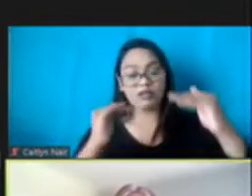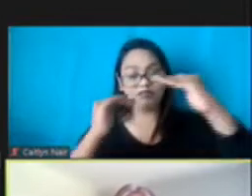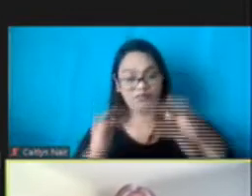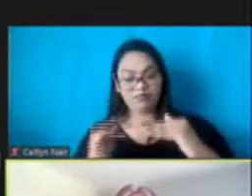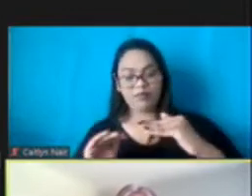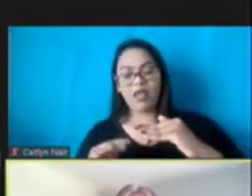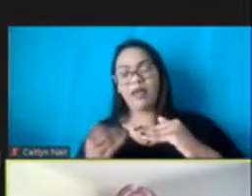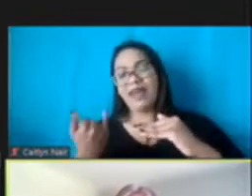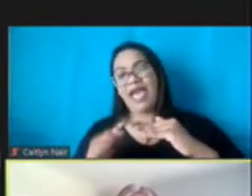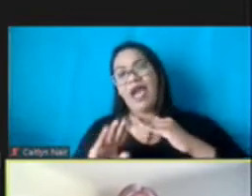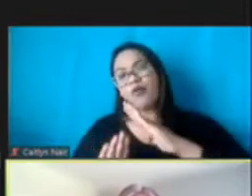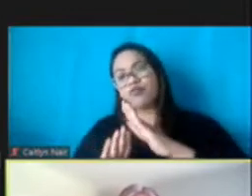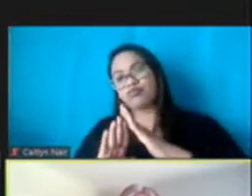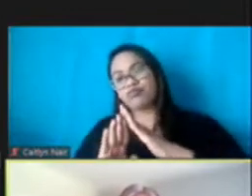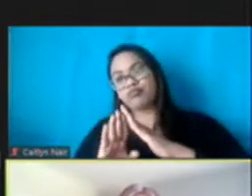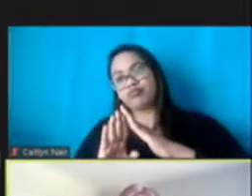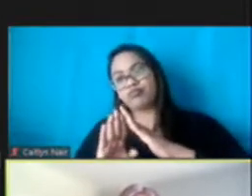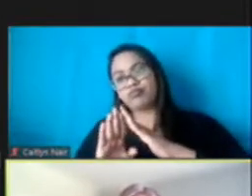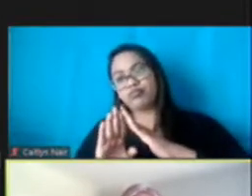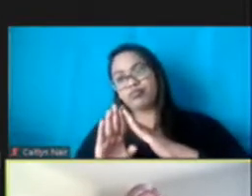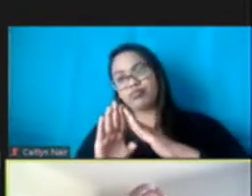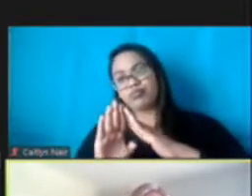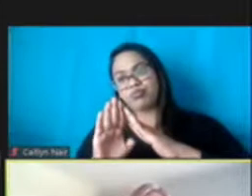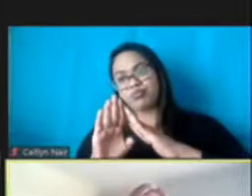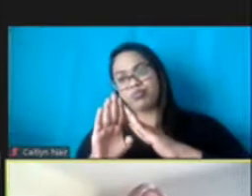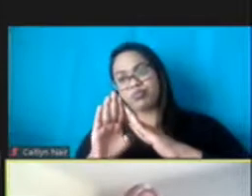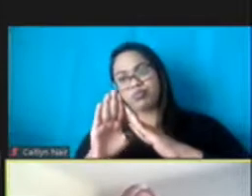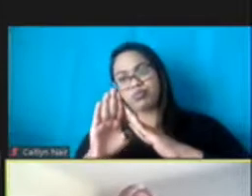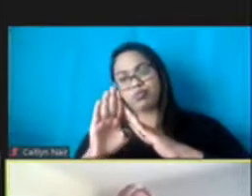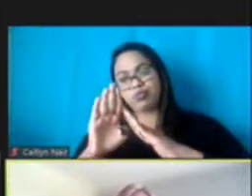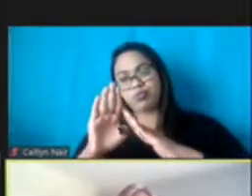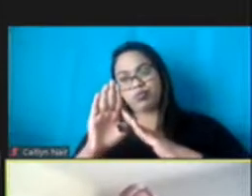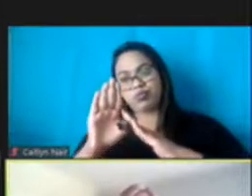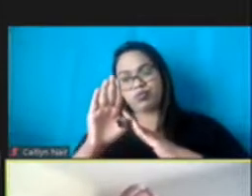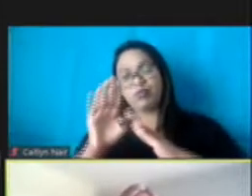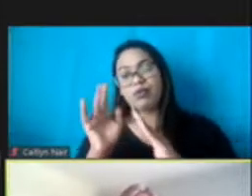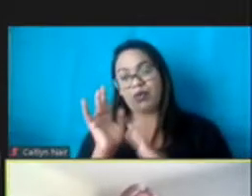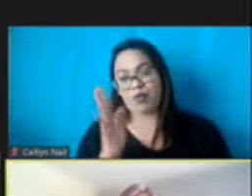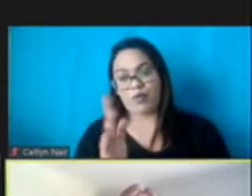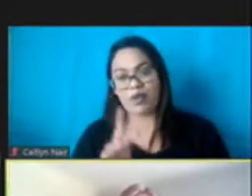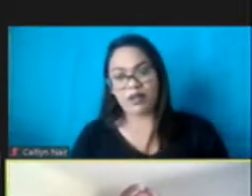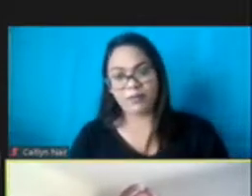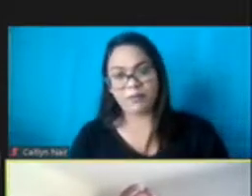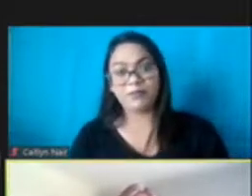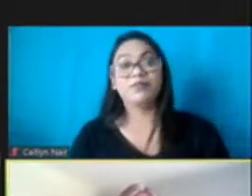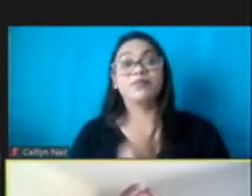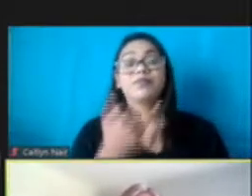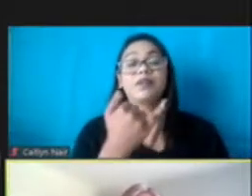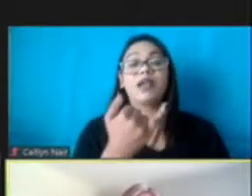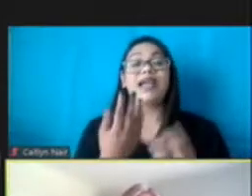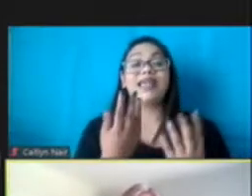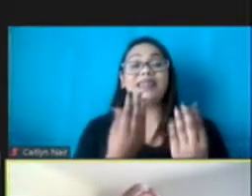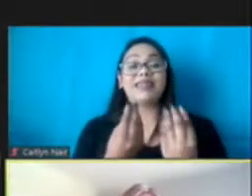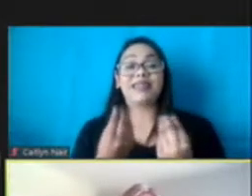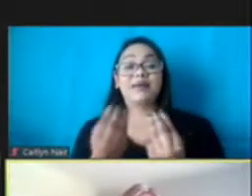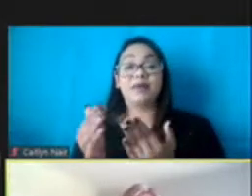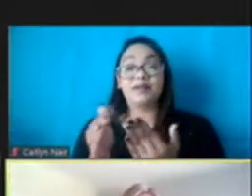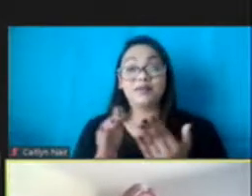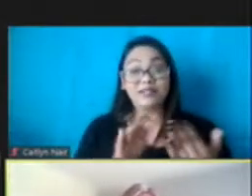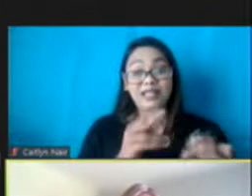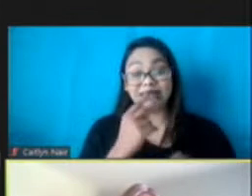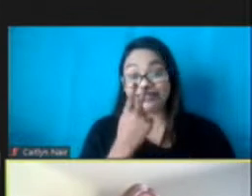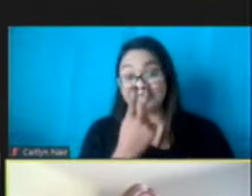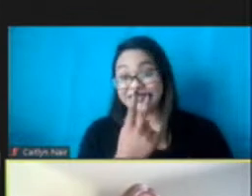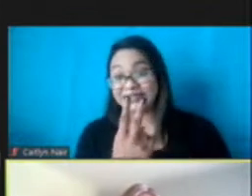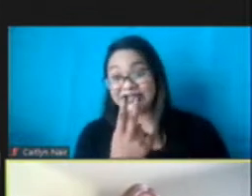interwave periods that we have seen previously. And just in terms of the number of deaths, also starting to